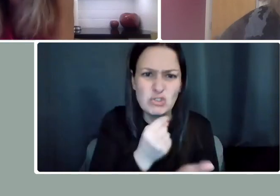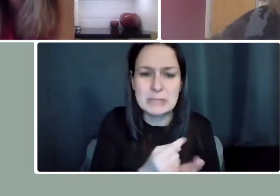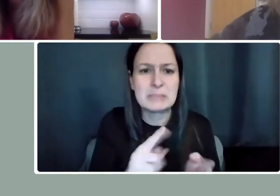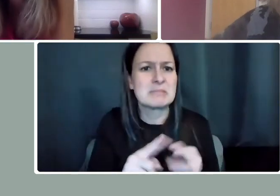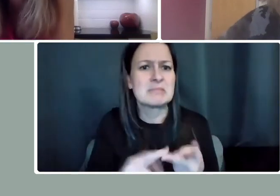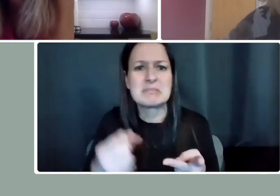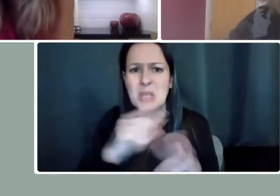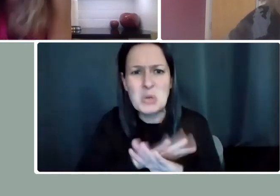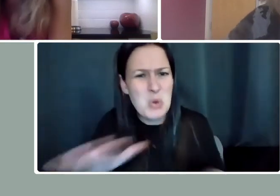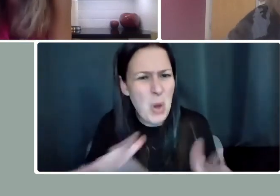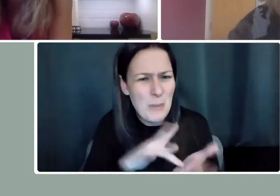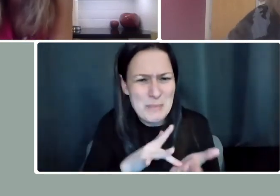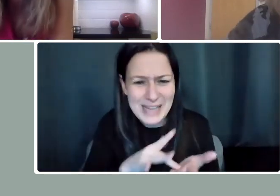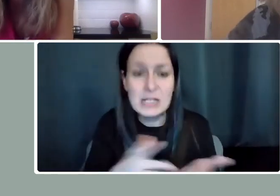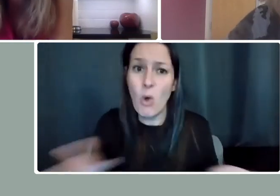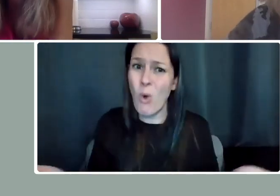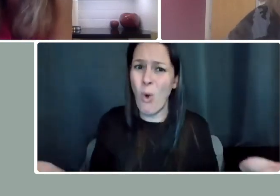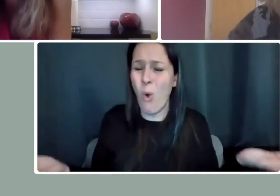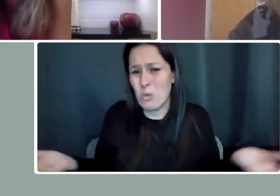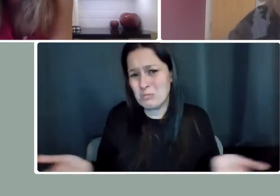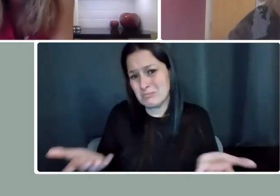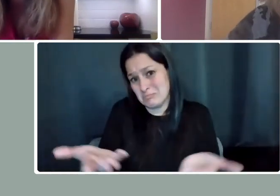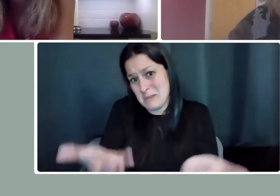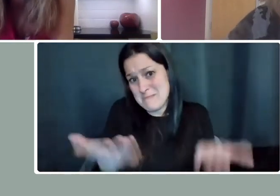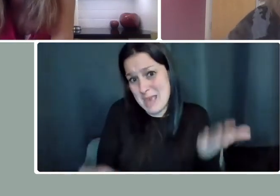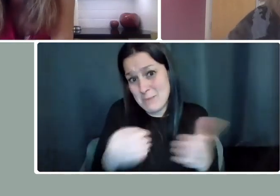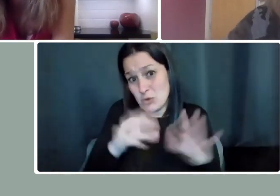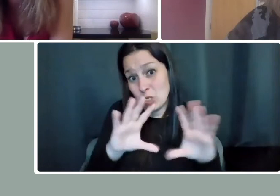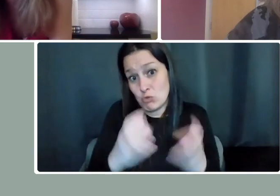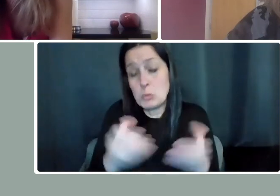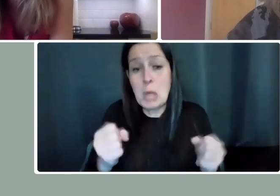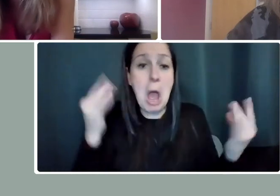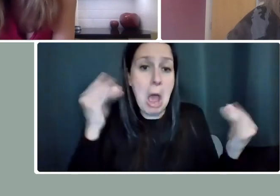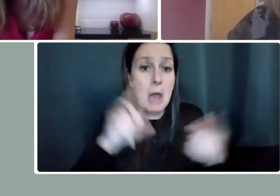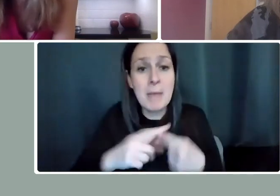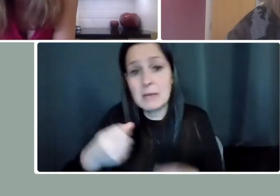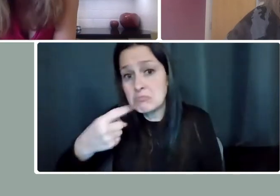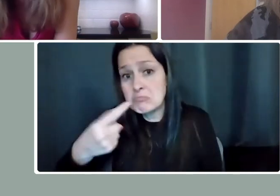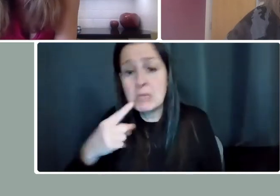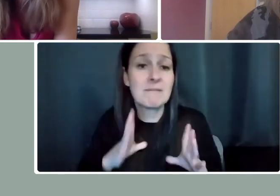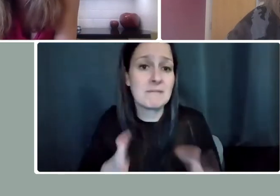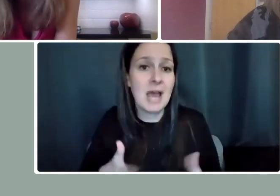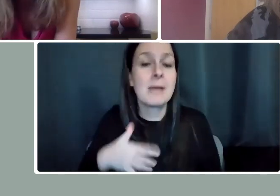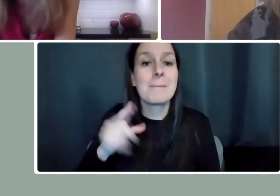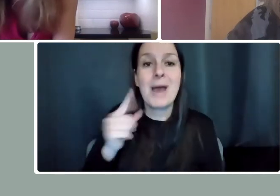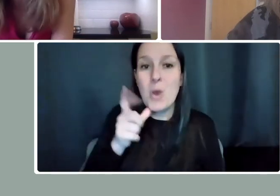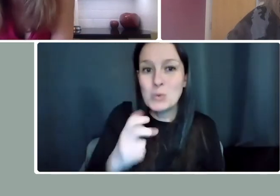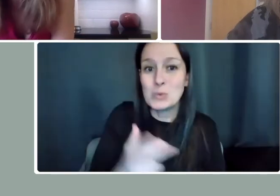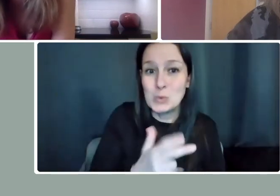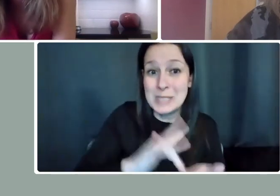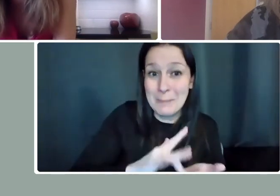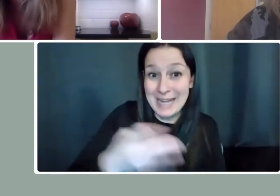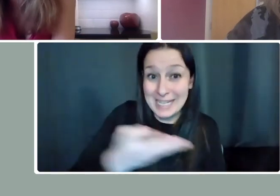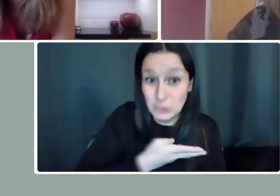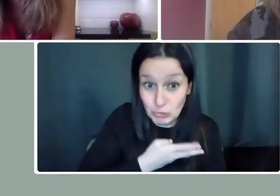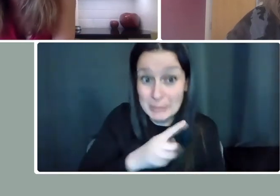any medications. And so, yeah, you know, you might be in a group where you could think about a supplement, but anyone on meds, anyone in treatment, you